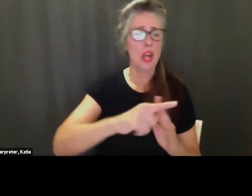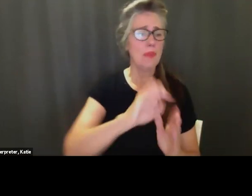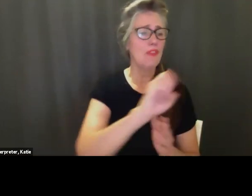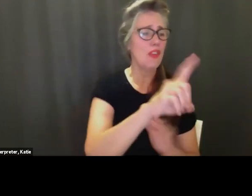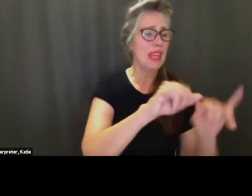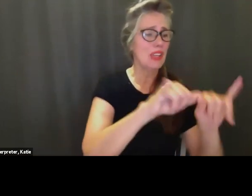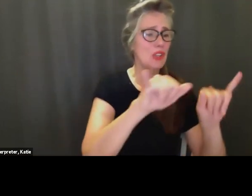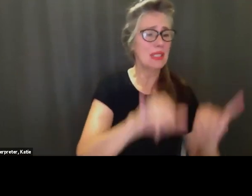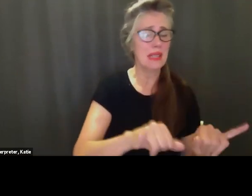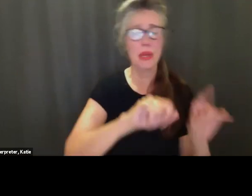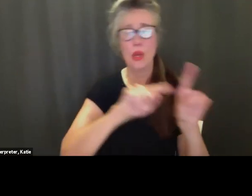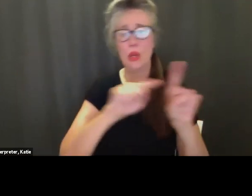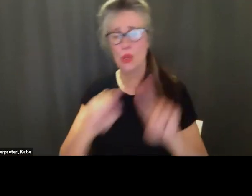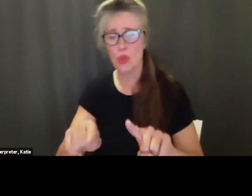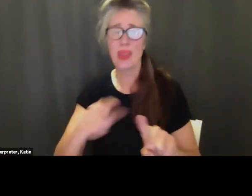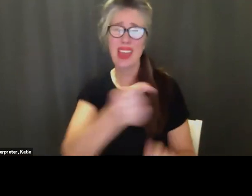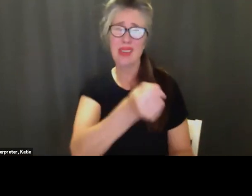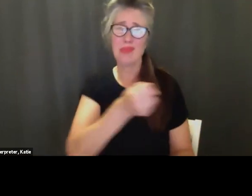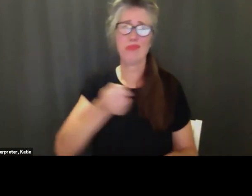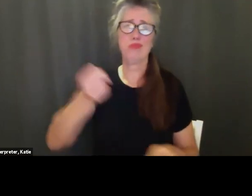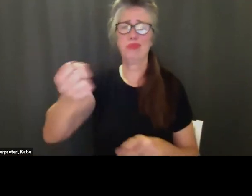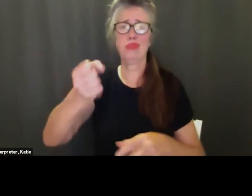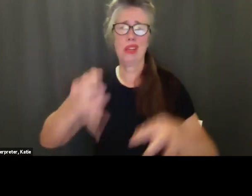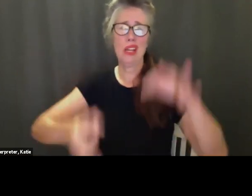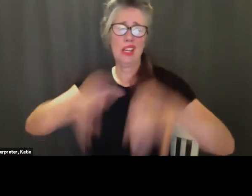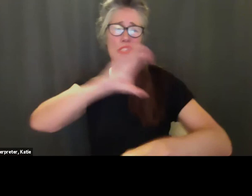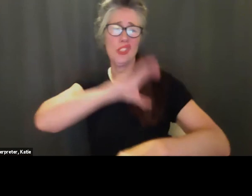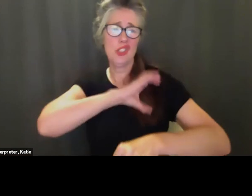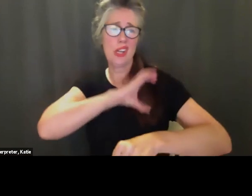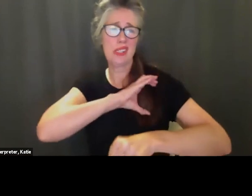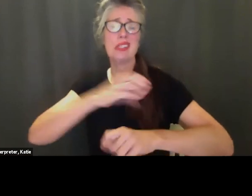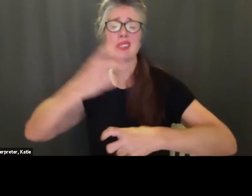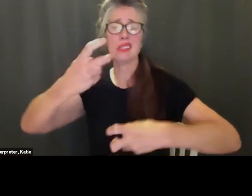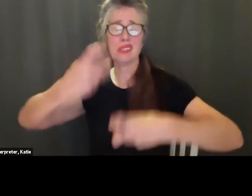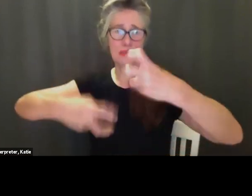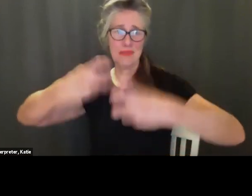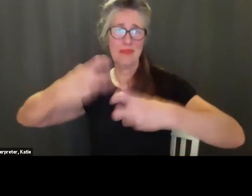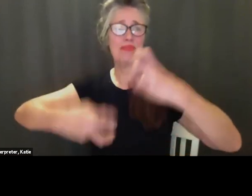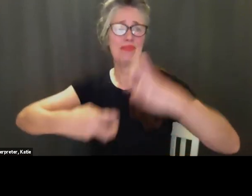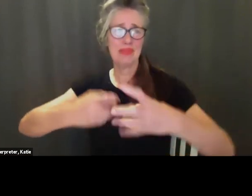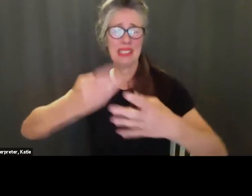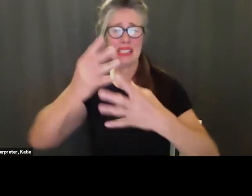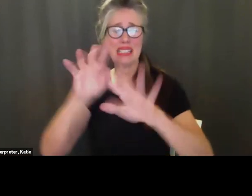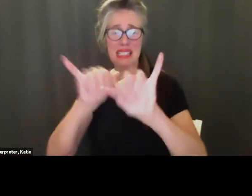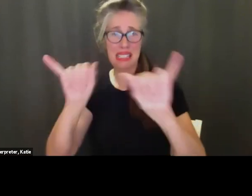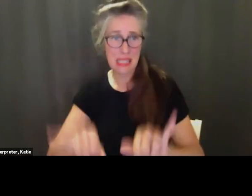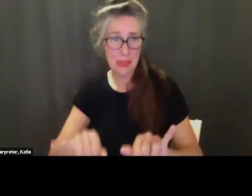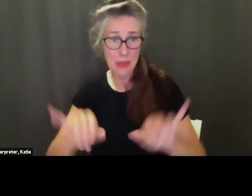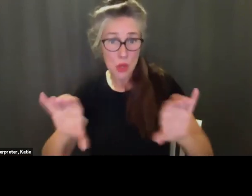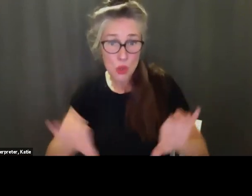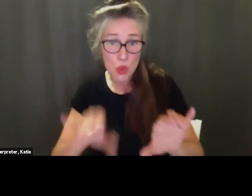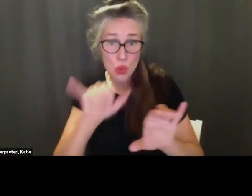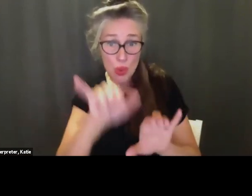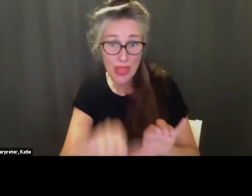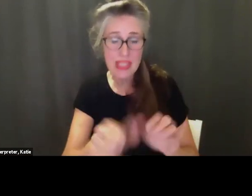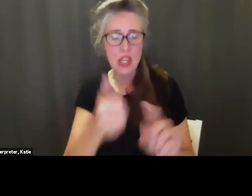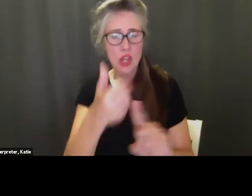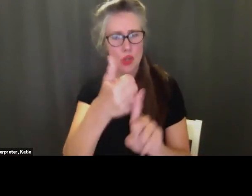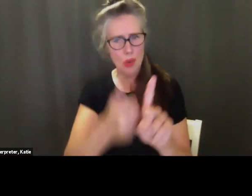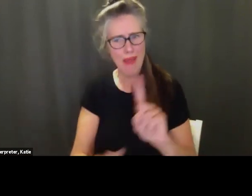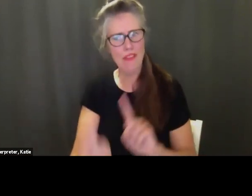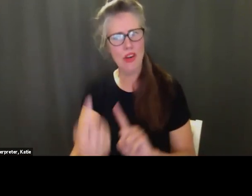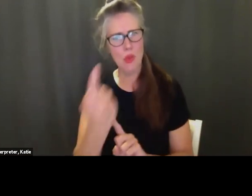system to the justice system. So I think in order to accomplish this and to have everyone